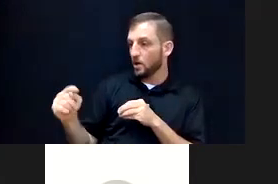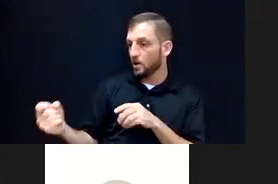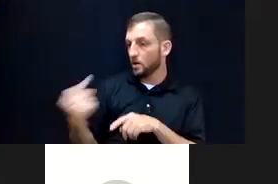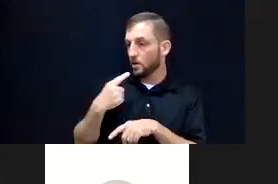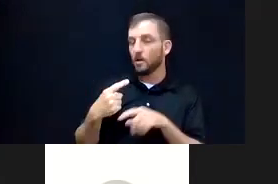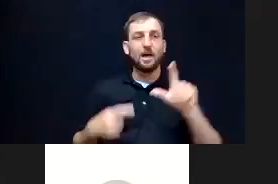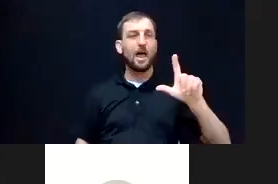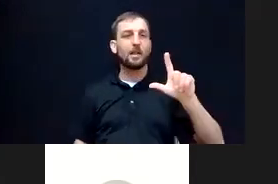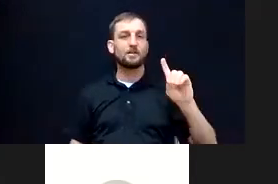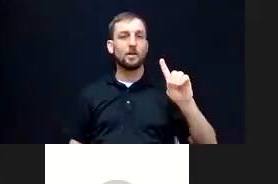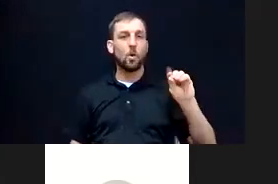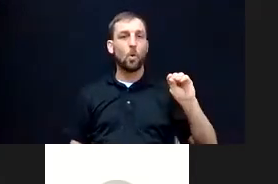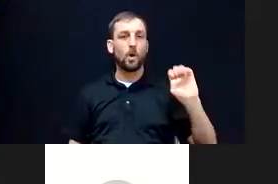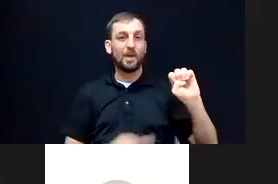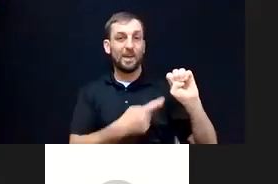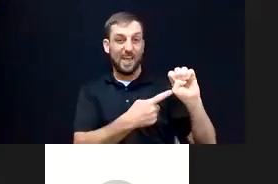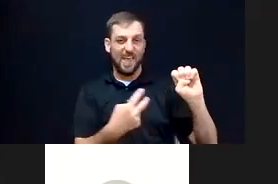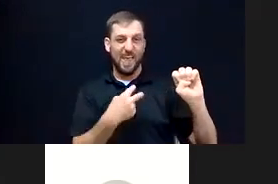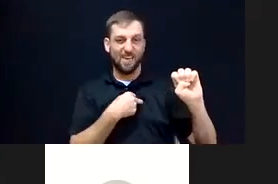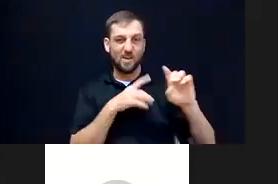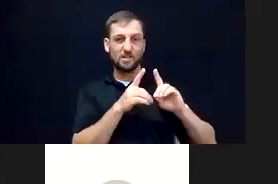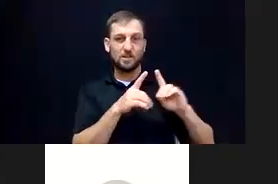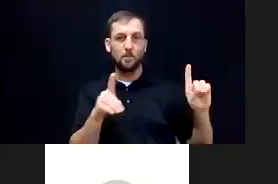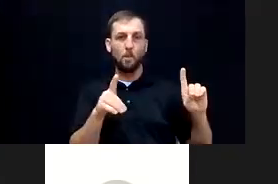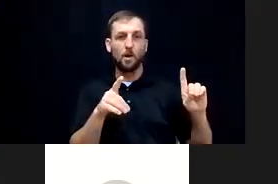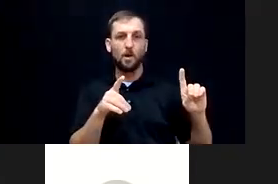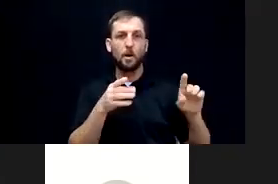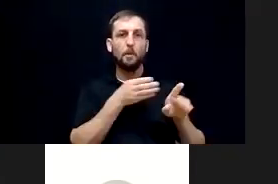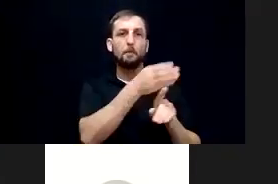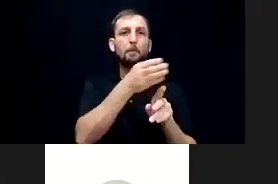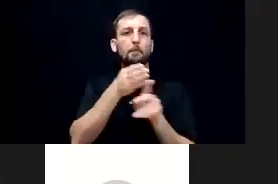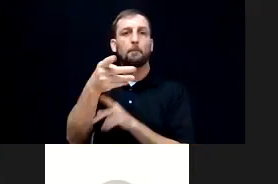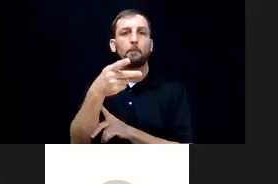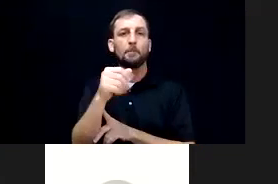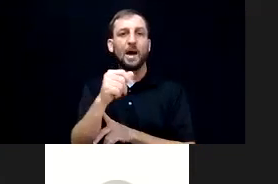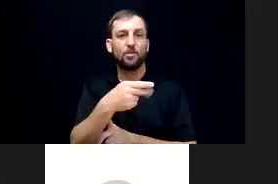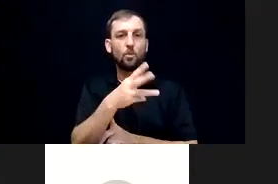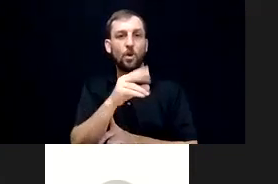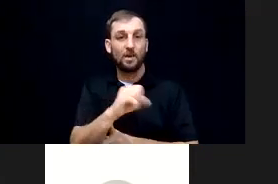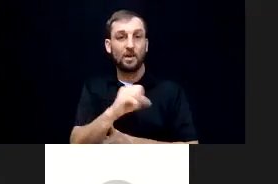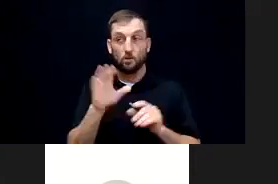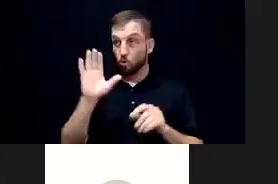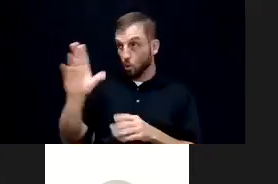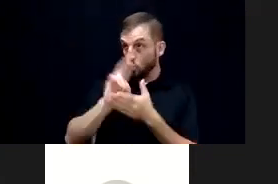has several diploma pathways. Does your university accept TOPS Tech diploma?